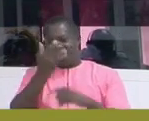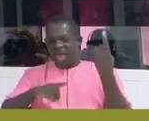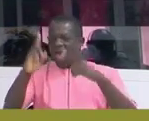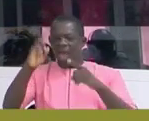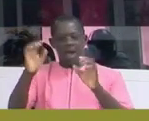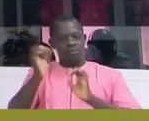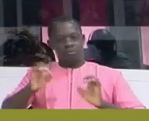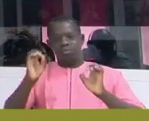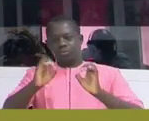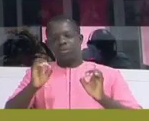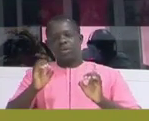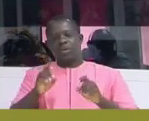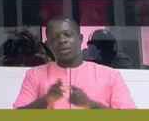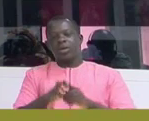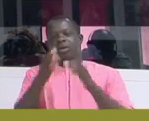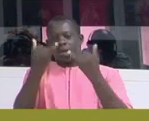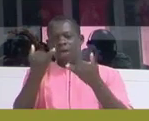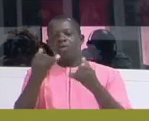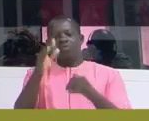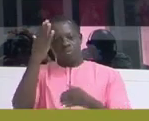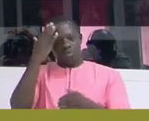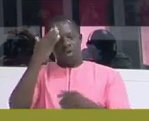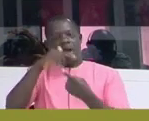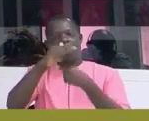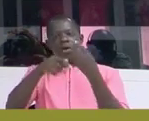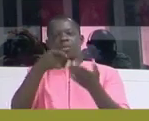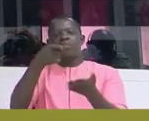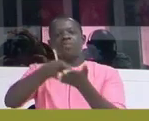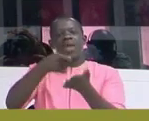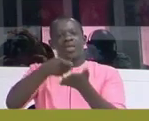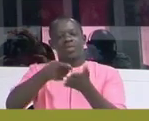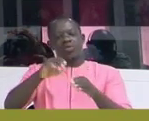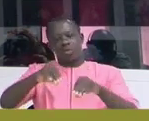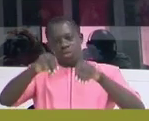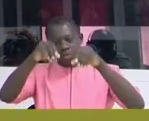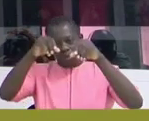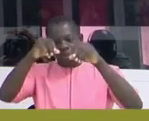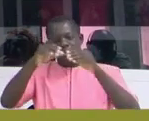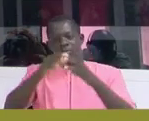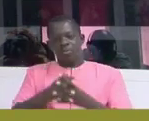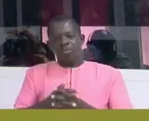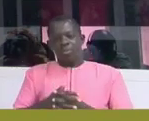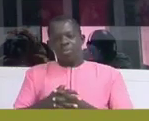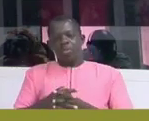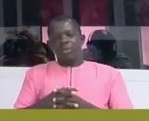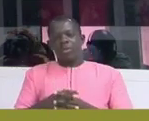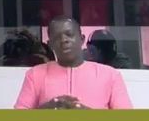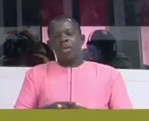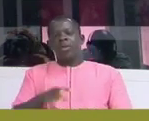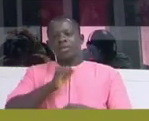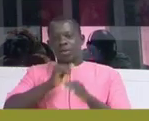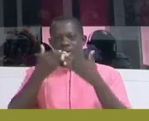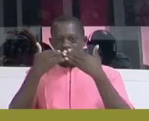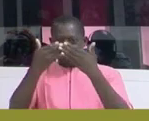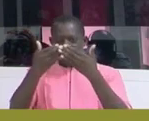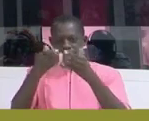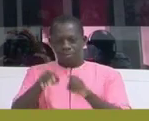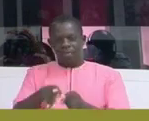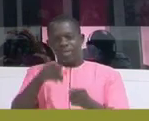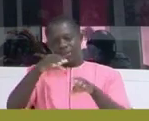We did not disagree there with each other. So now we moved on to the pricing of the